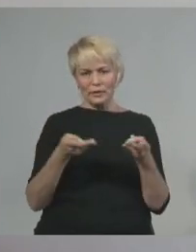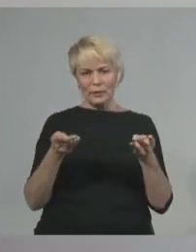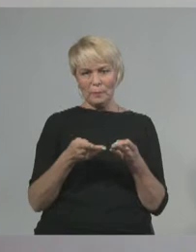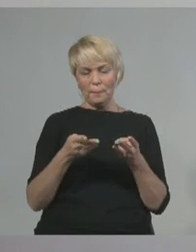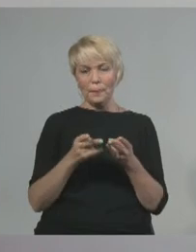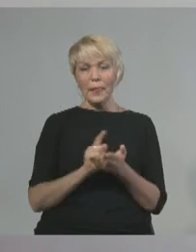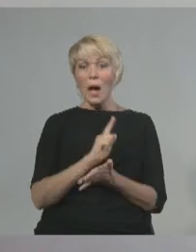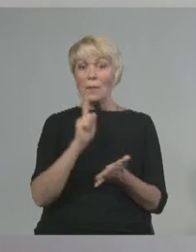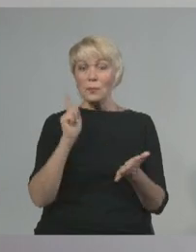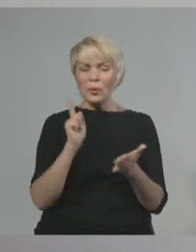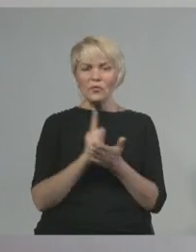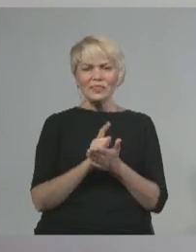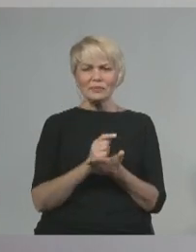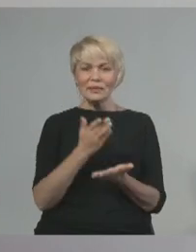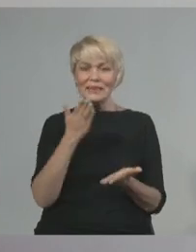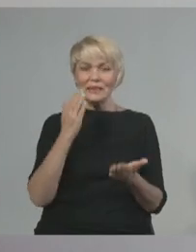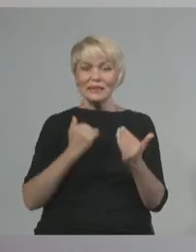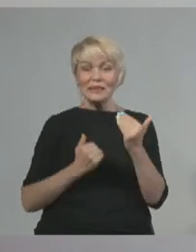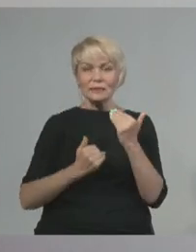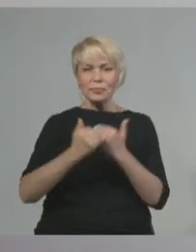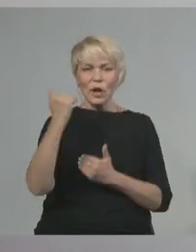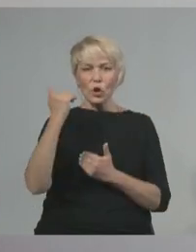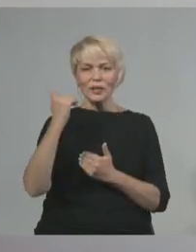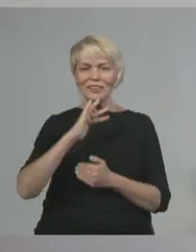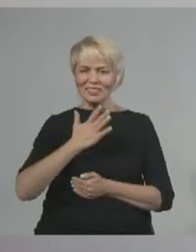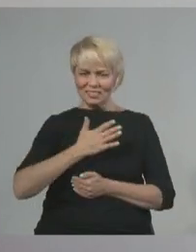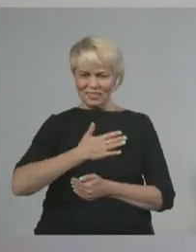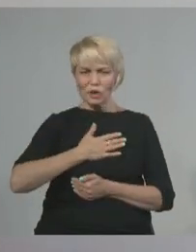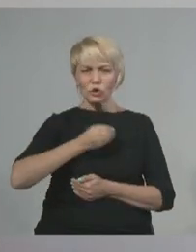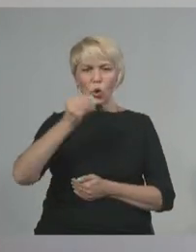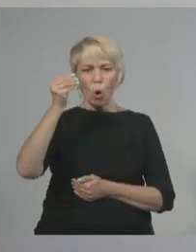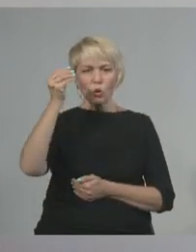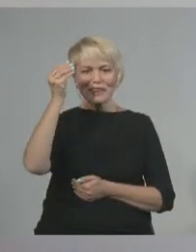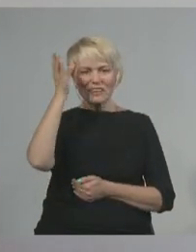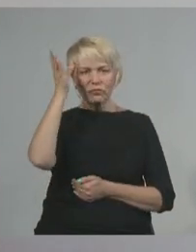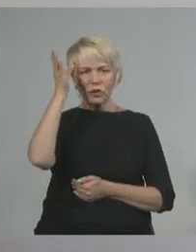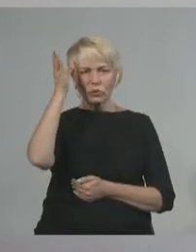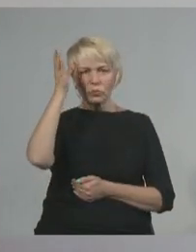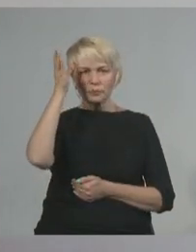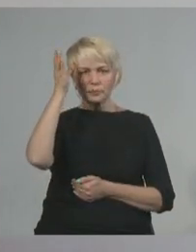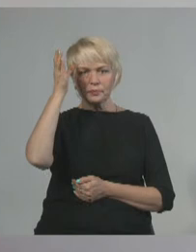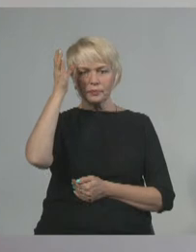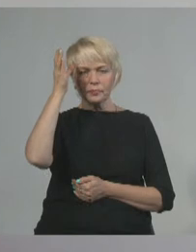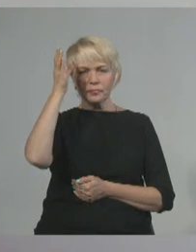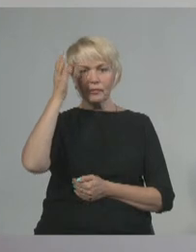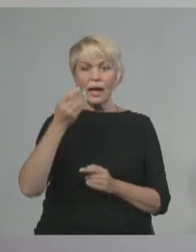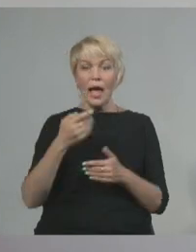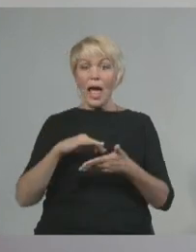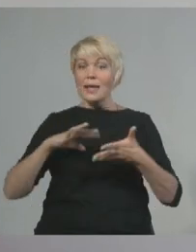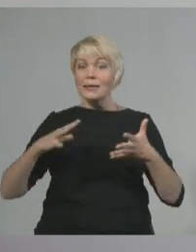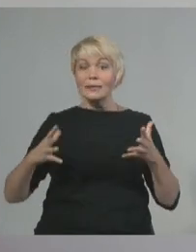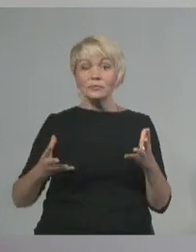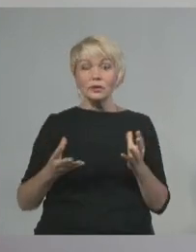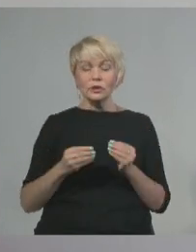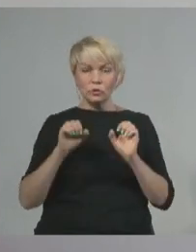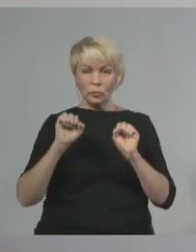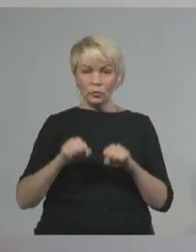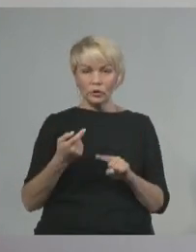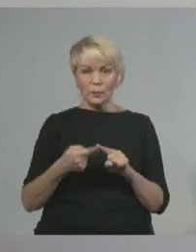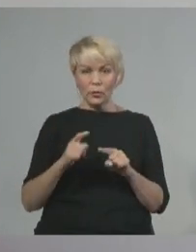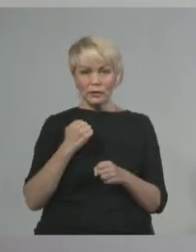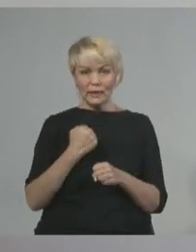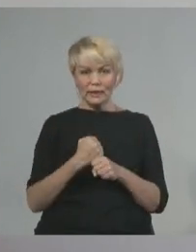priority in political systems uh and certainly not in in the economy either so how can we build